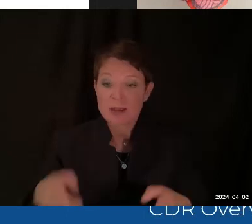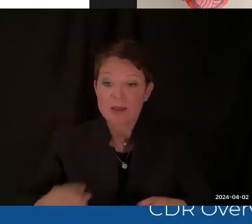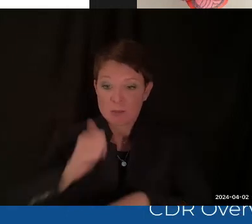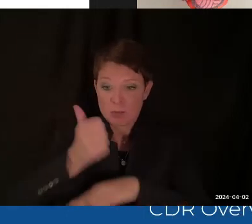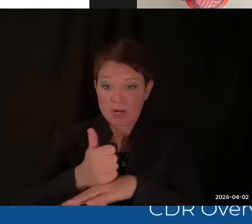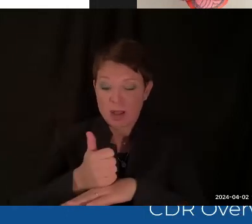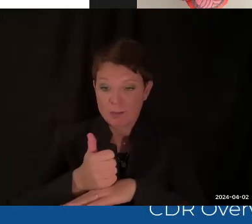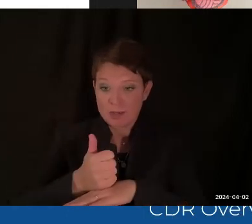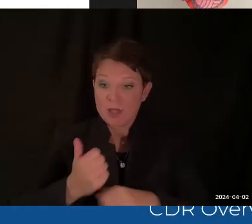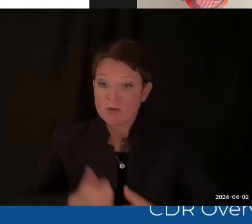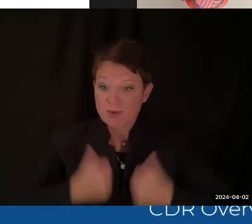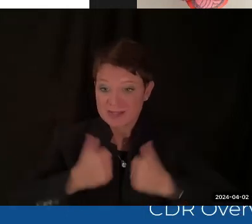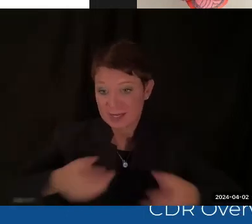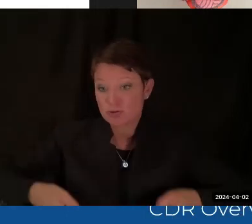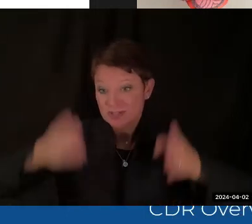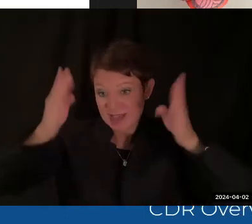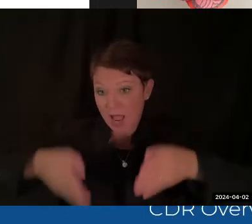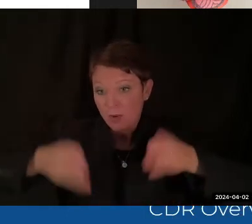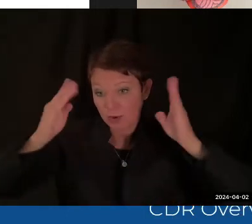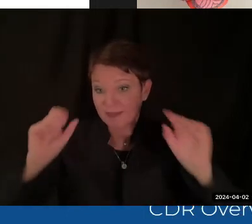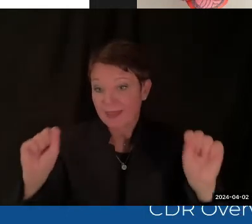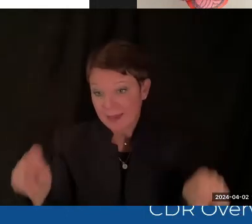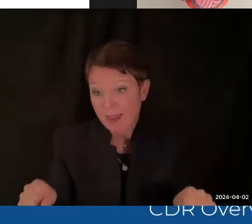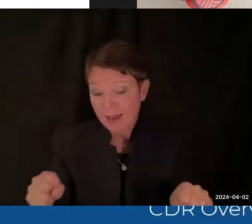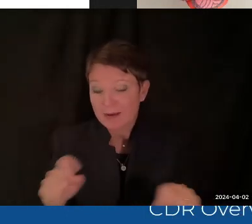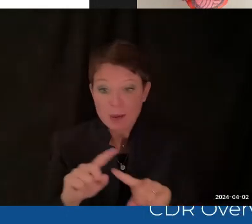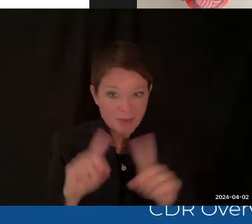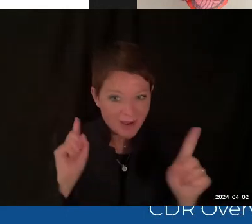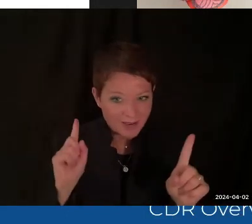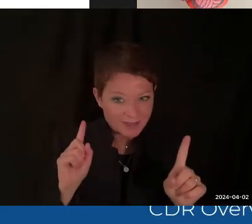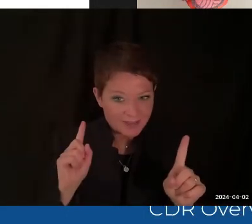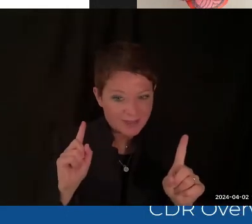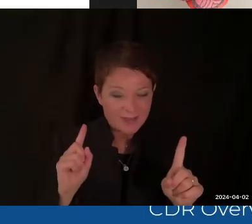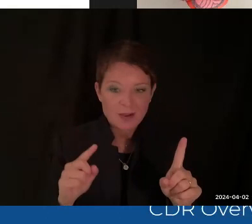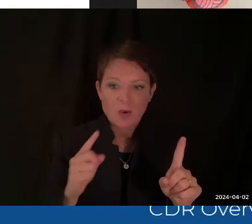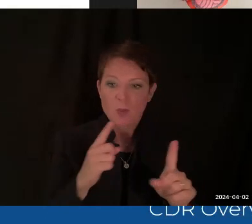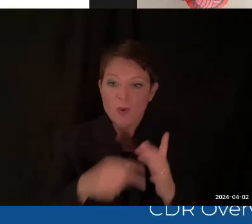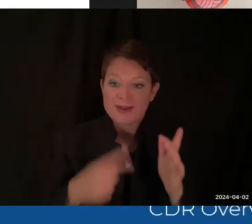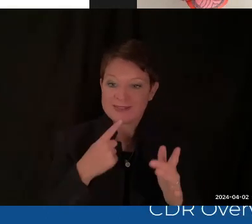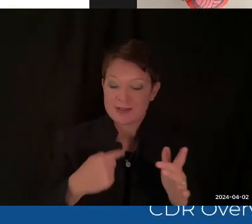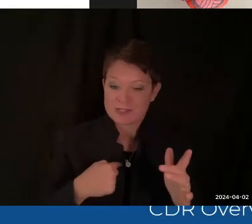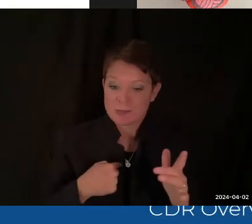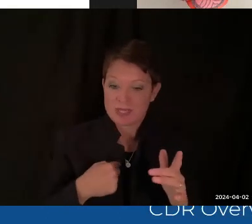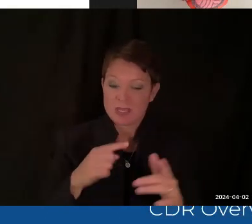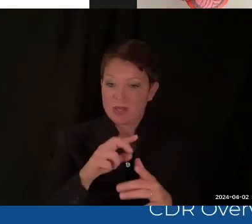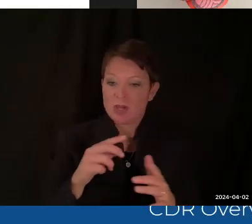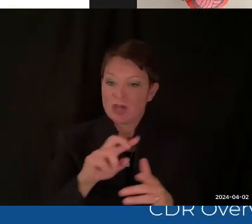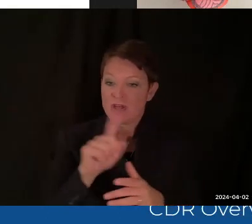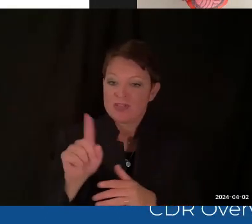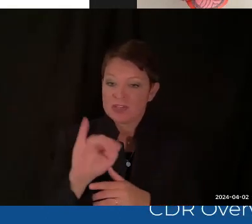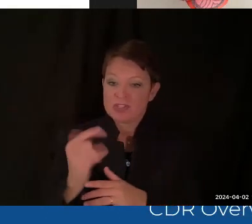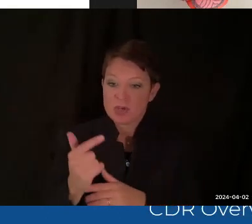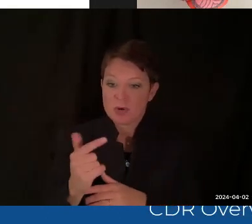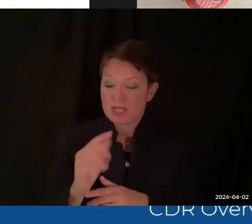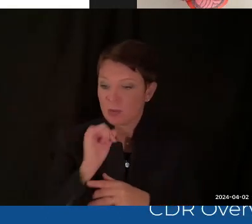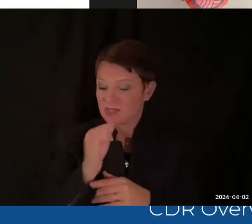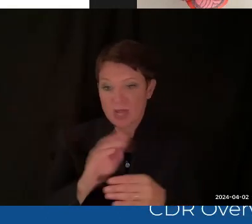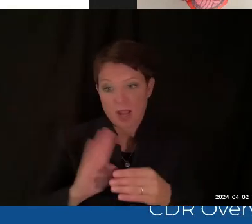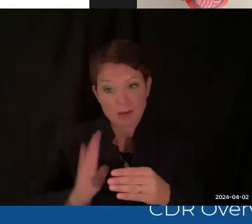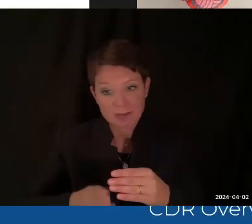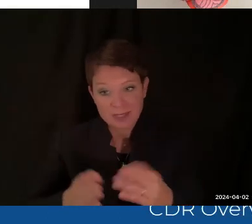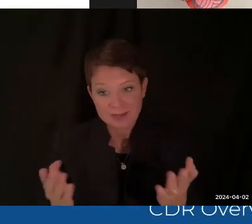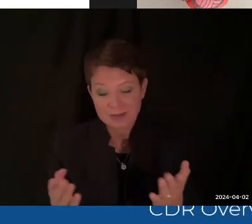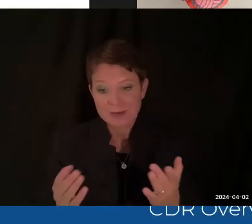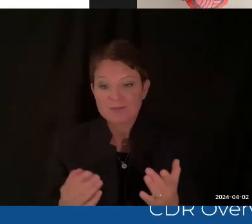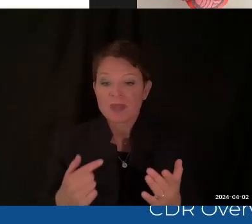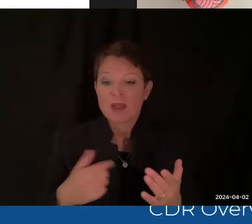that residential tower. But what it says to me is that the rezoning was not complete. In other